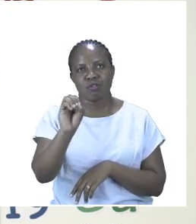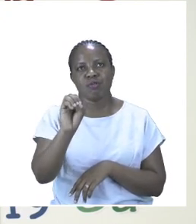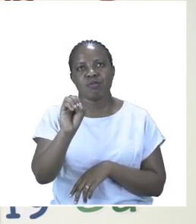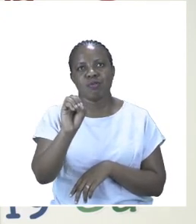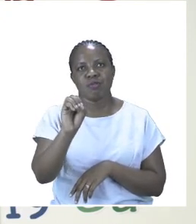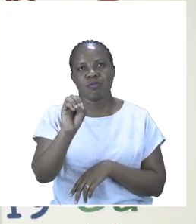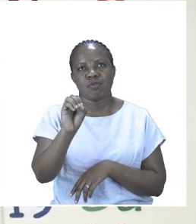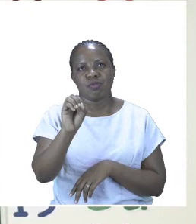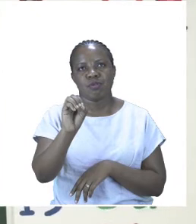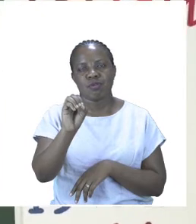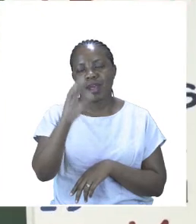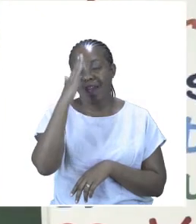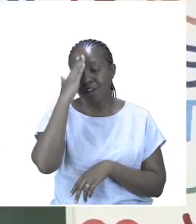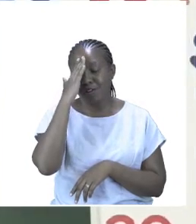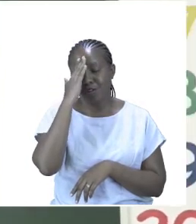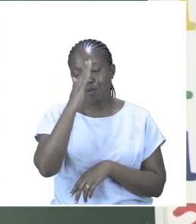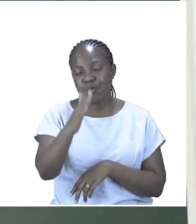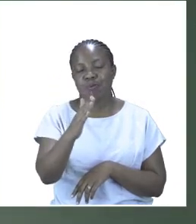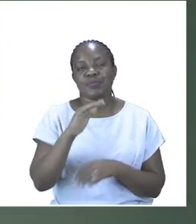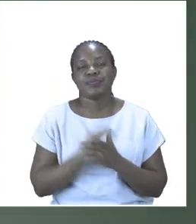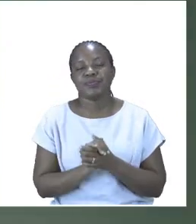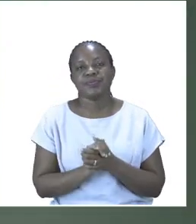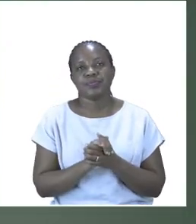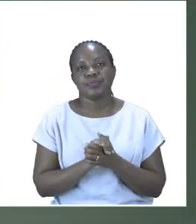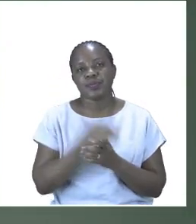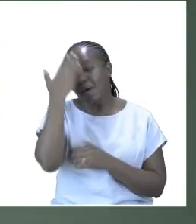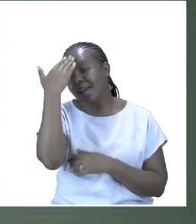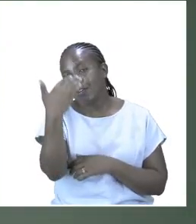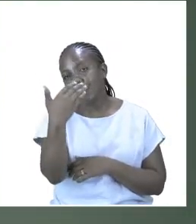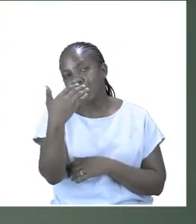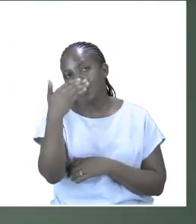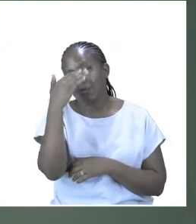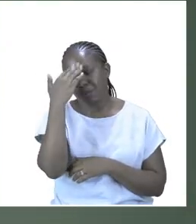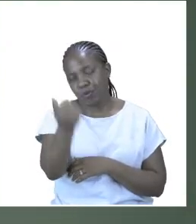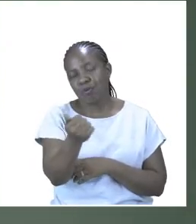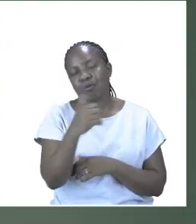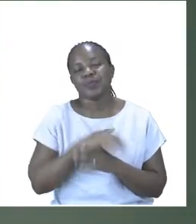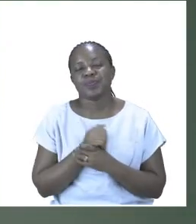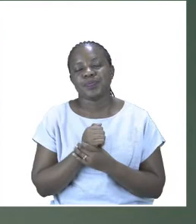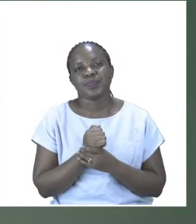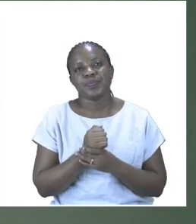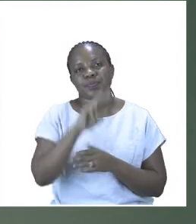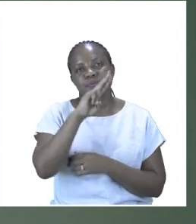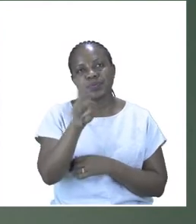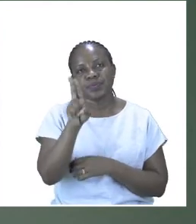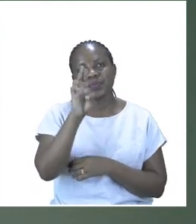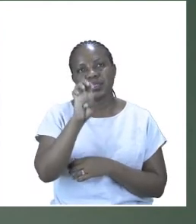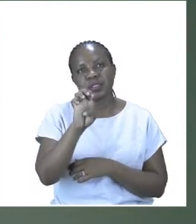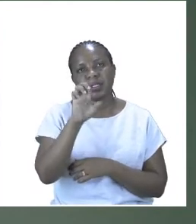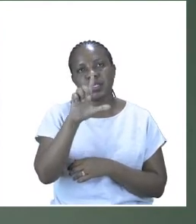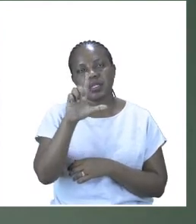say hello. Usually when we say hello, we are waving. So when we